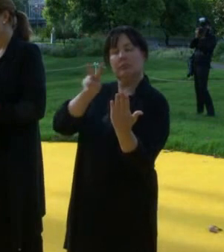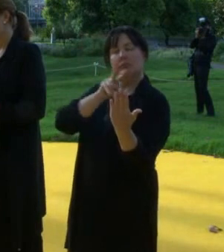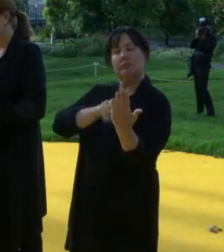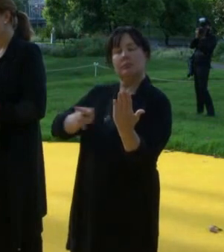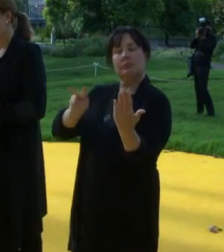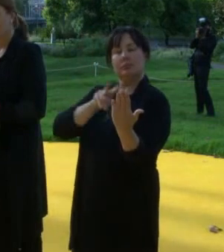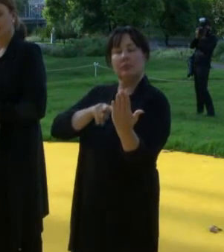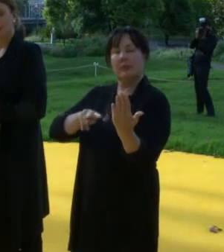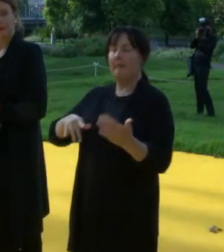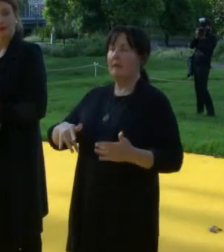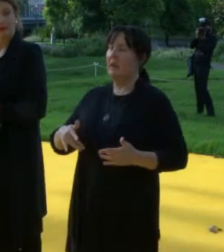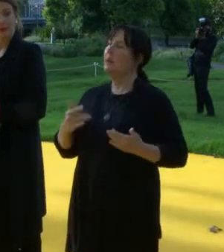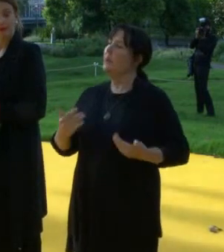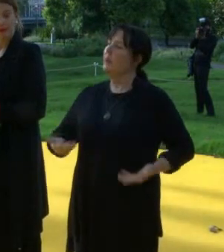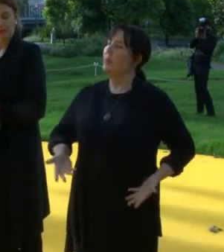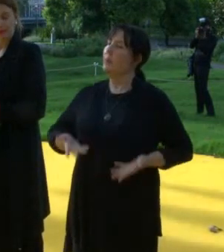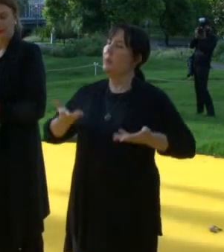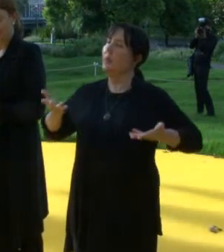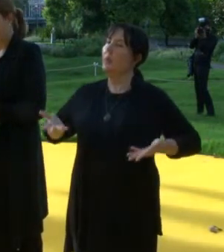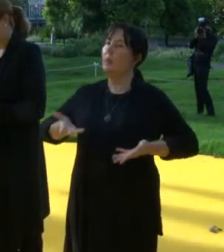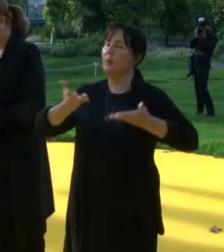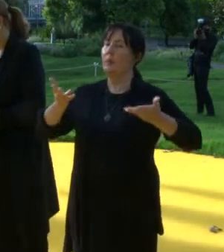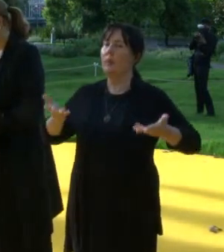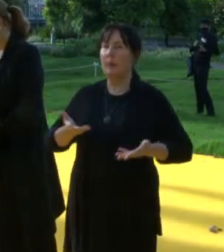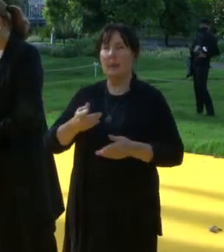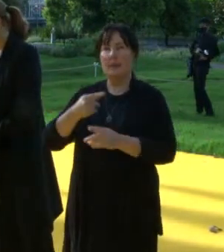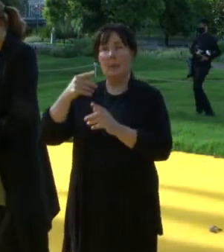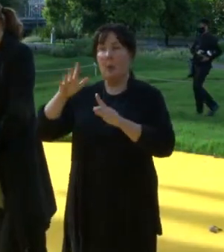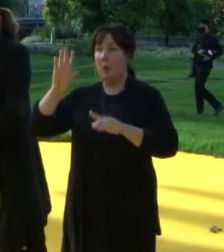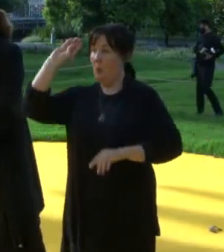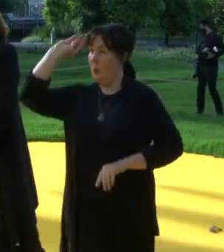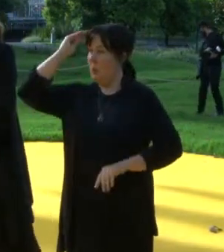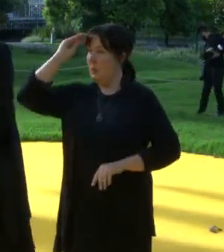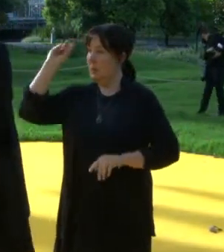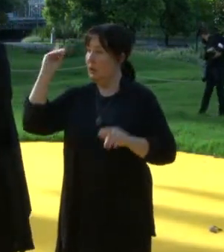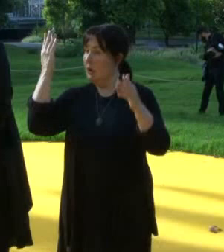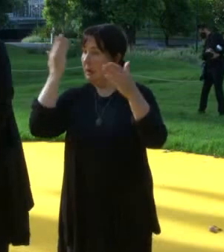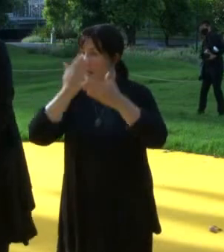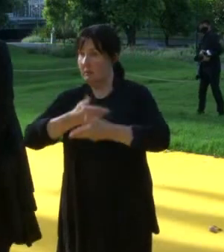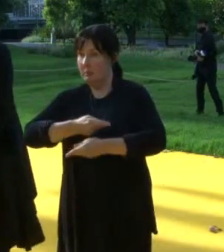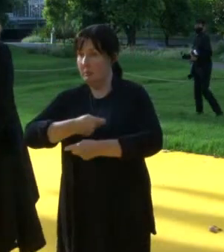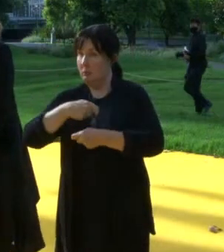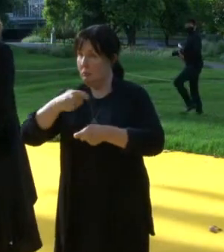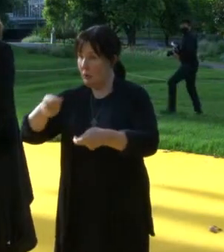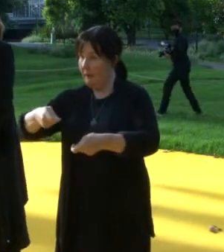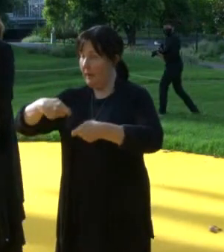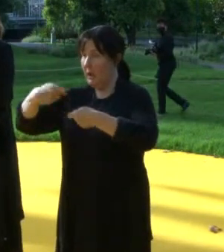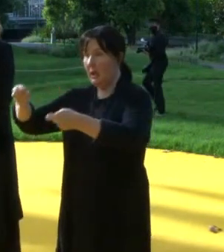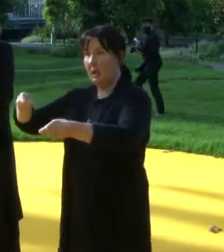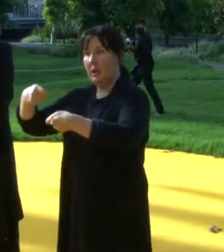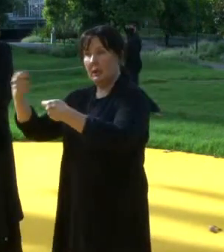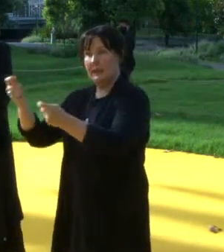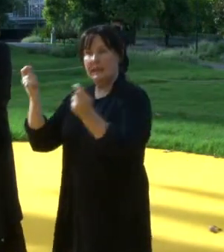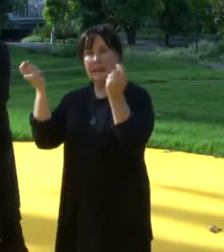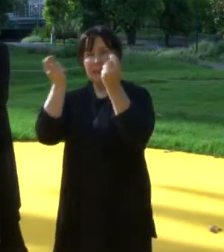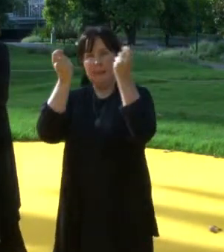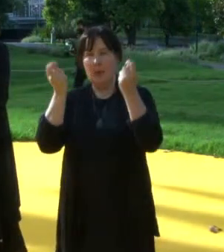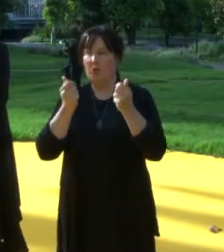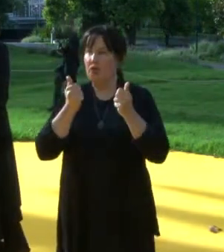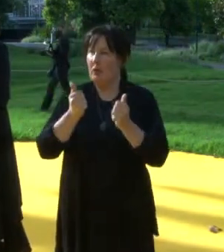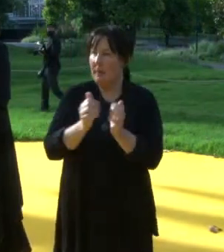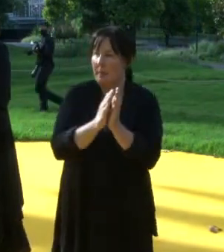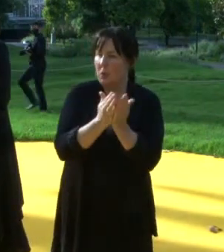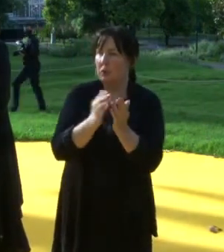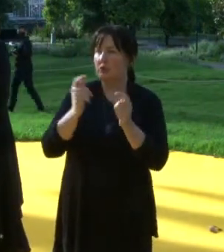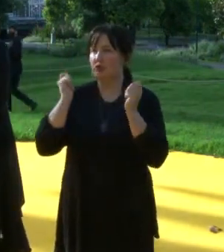positive and uplifting way to start the year, toasting great writing, great books, and great authors, along with their fearless